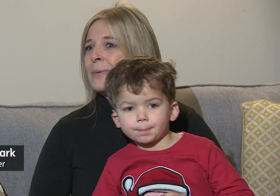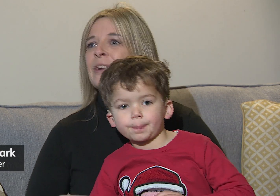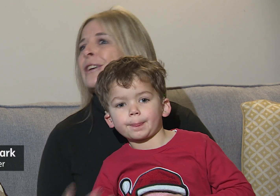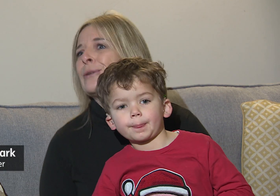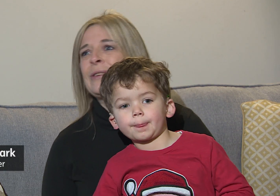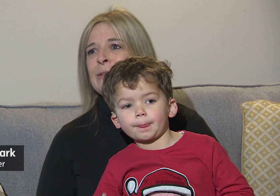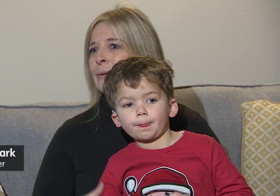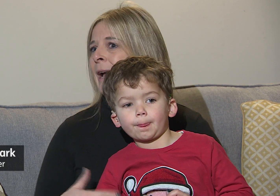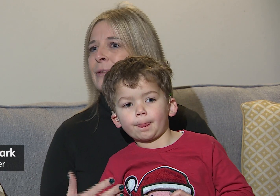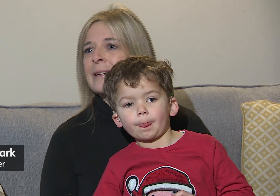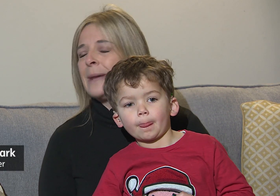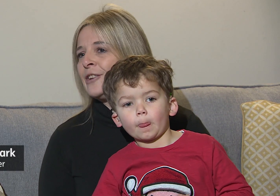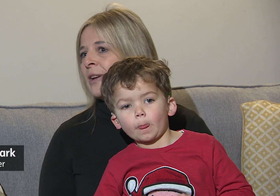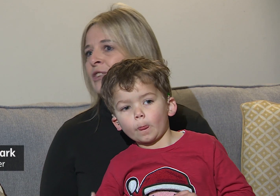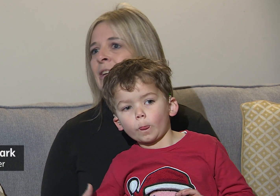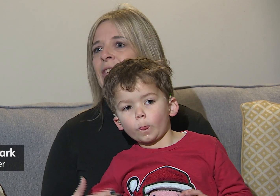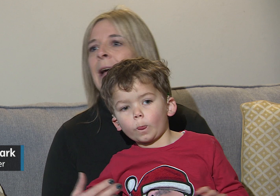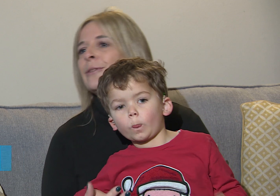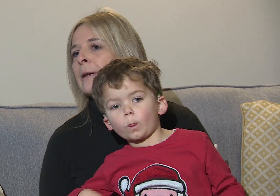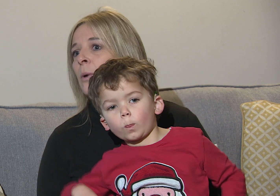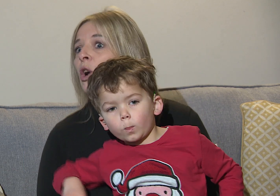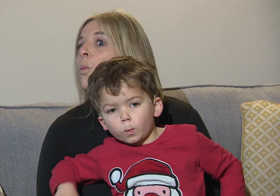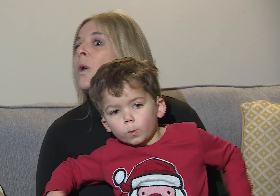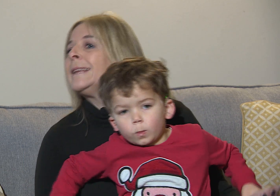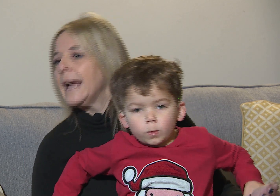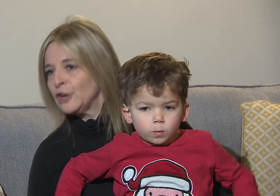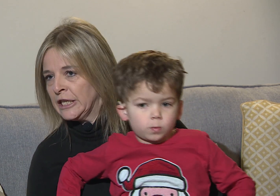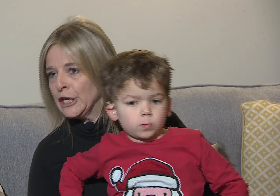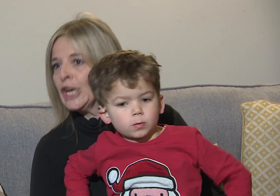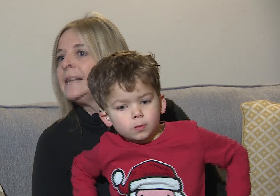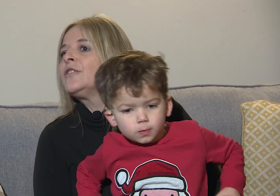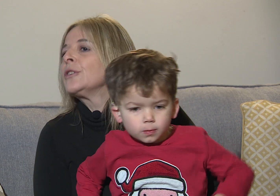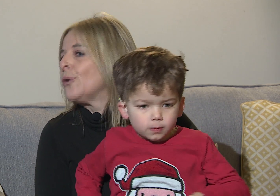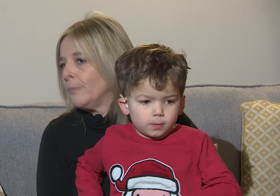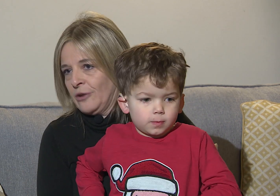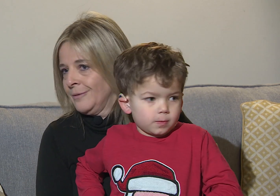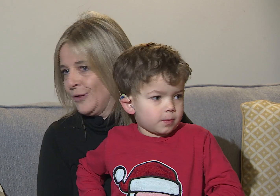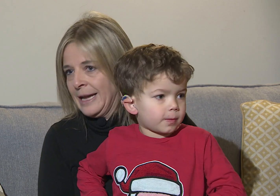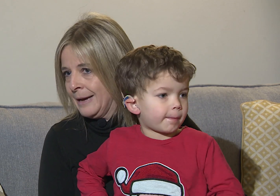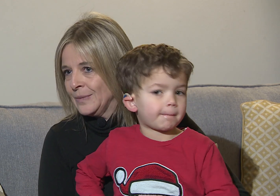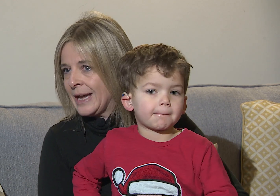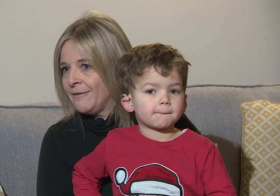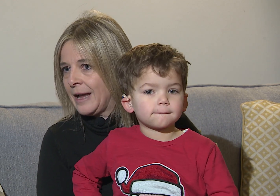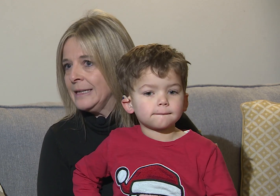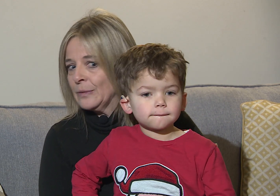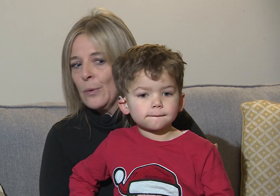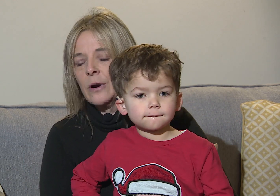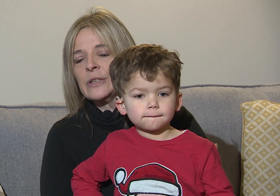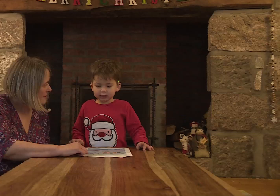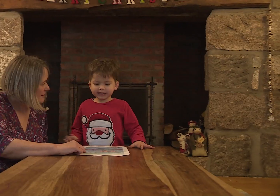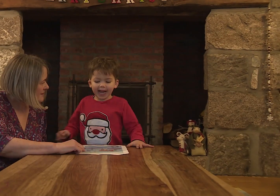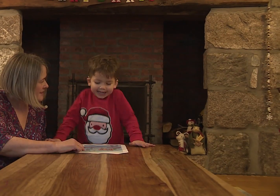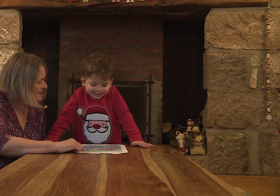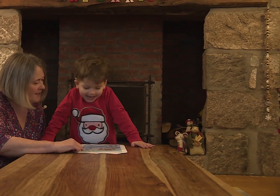where's he going to go to school, how's he going to manage education, how's he going to work, will he ever hear, is there an option for him to have any